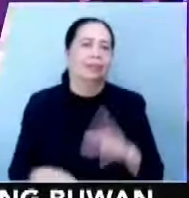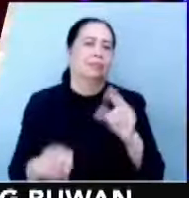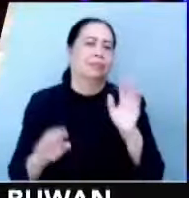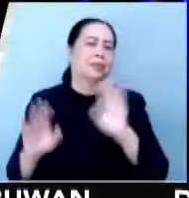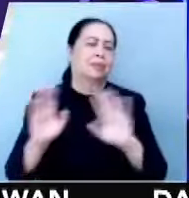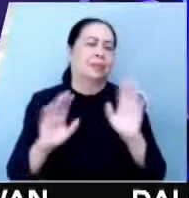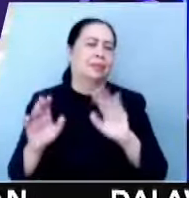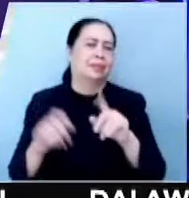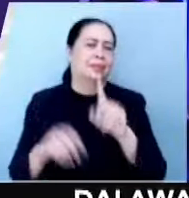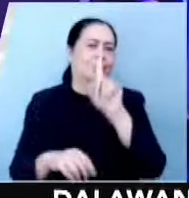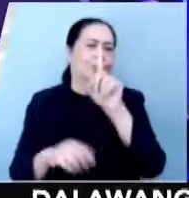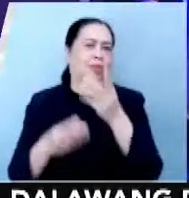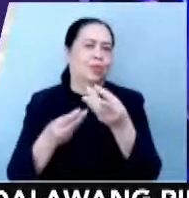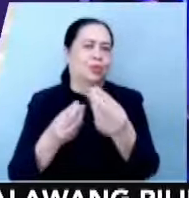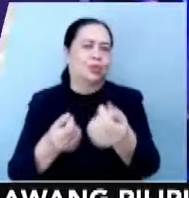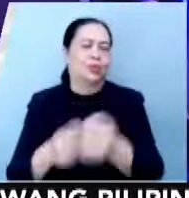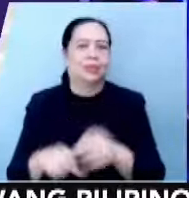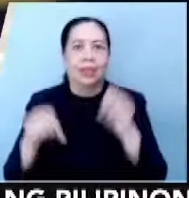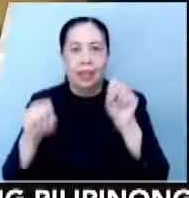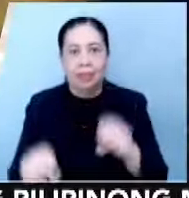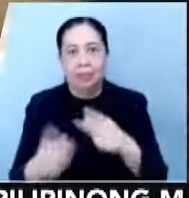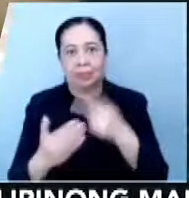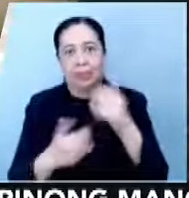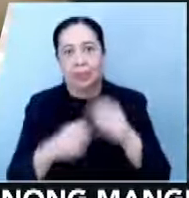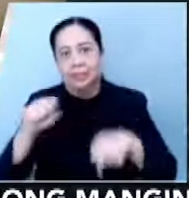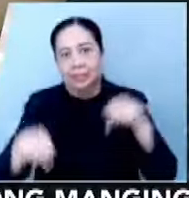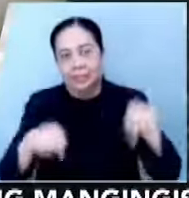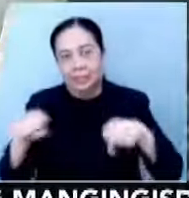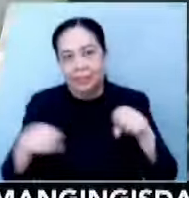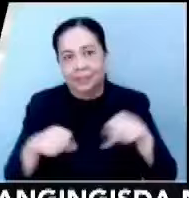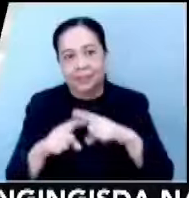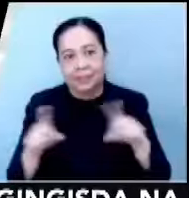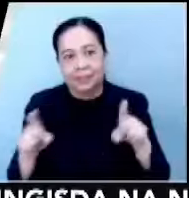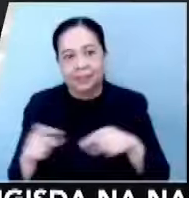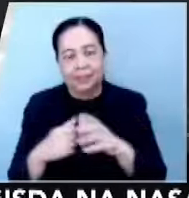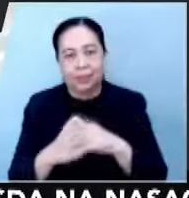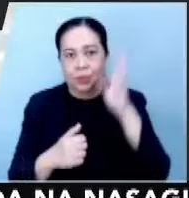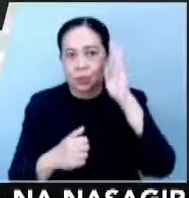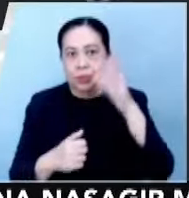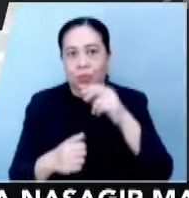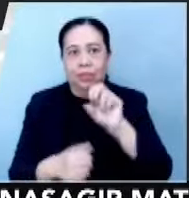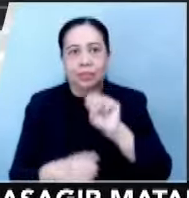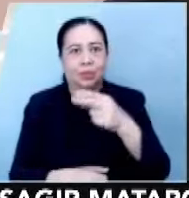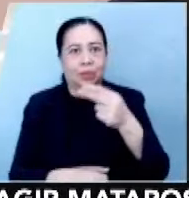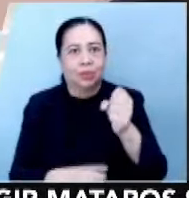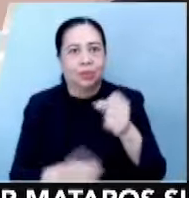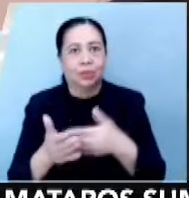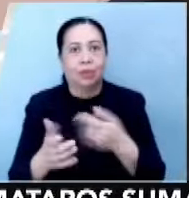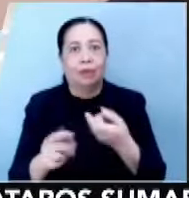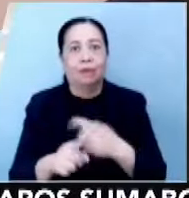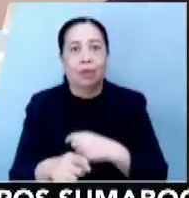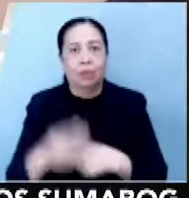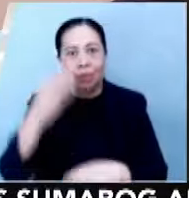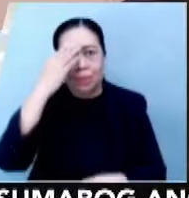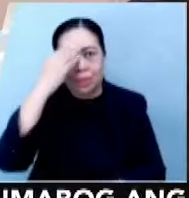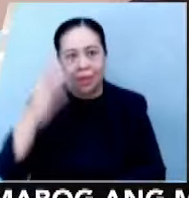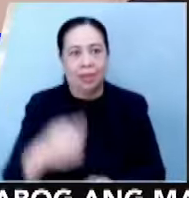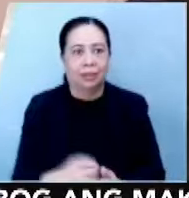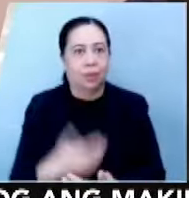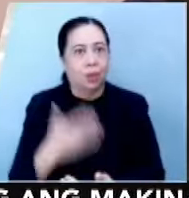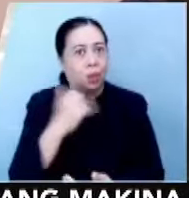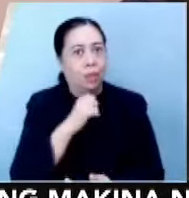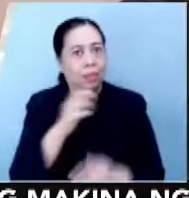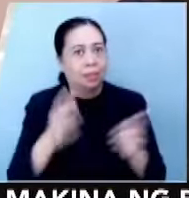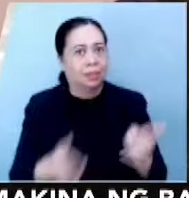solution. Kaya yan ang Project Cycle, na brainchild ng senior high school students from Bulacan. Why not recycle po kung ano pa yung